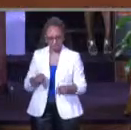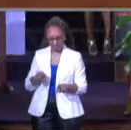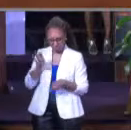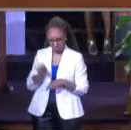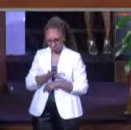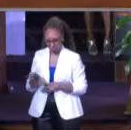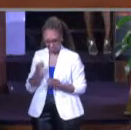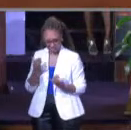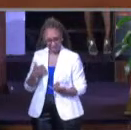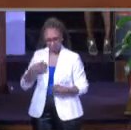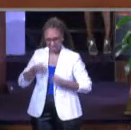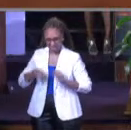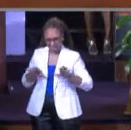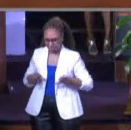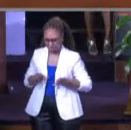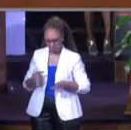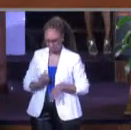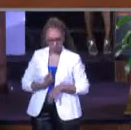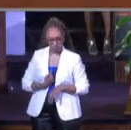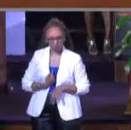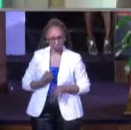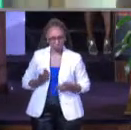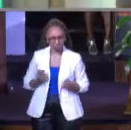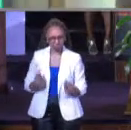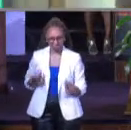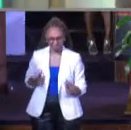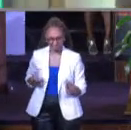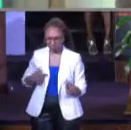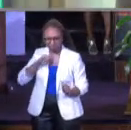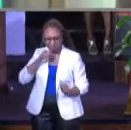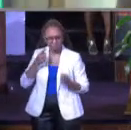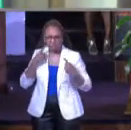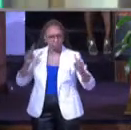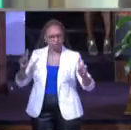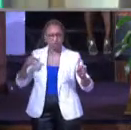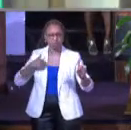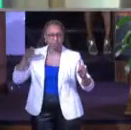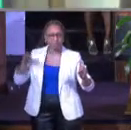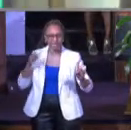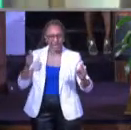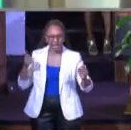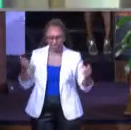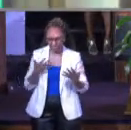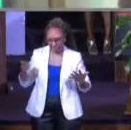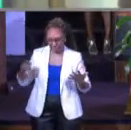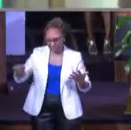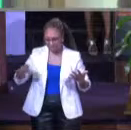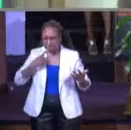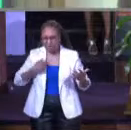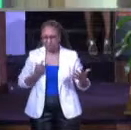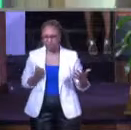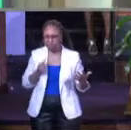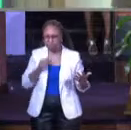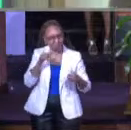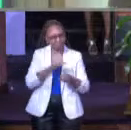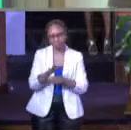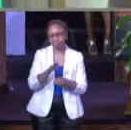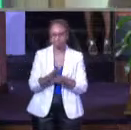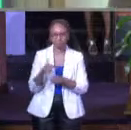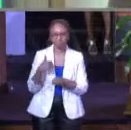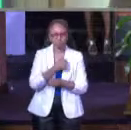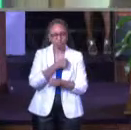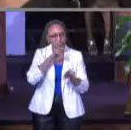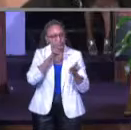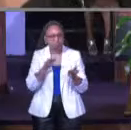we can't make it on our own. We've tried it, but it doesn't work. We've done what they told told us to do, but it's not enough. We've looked